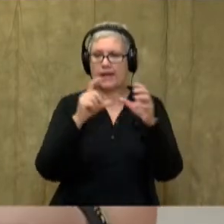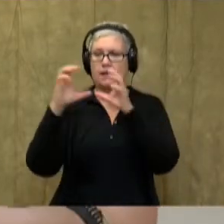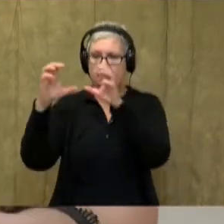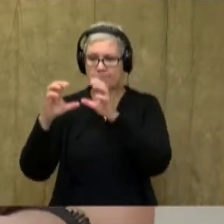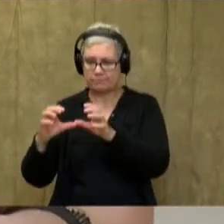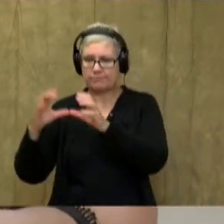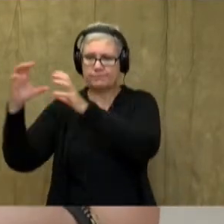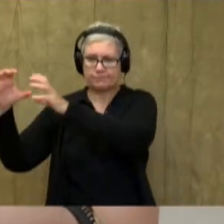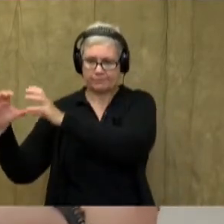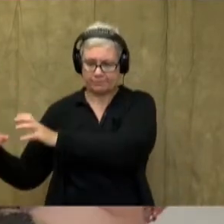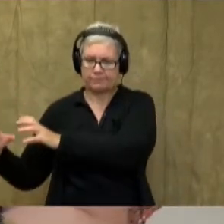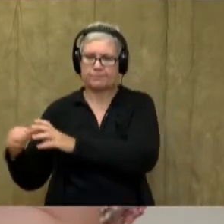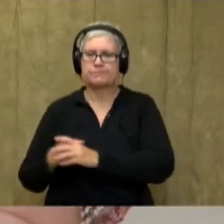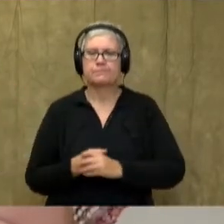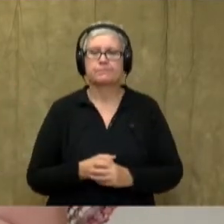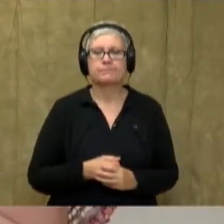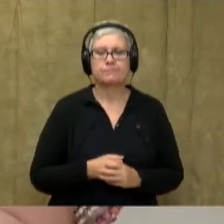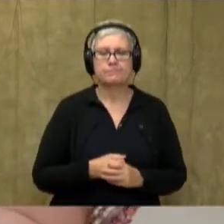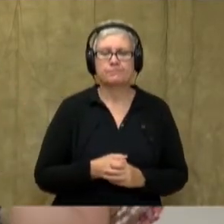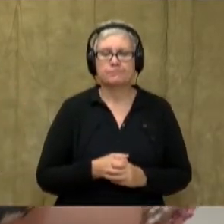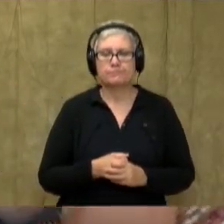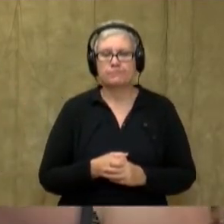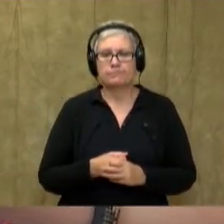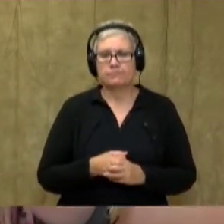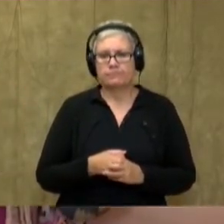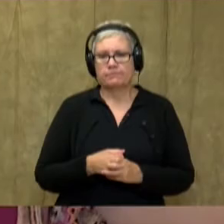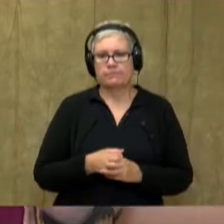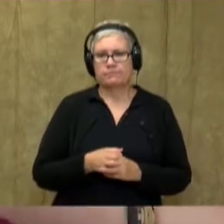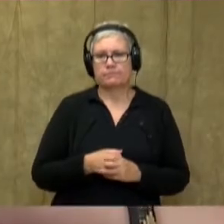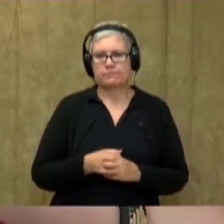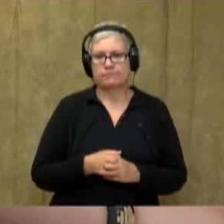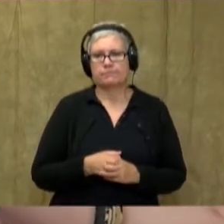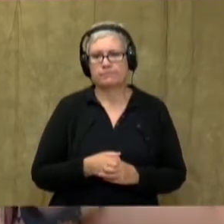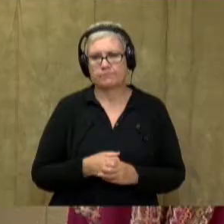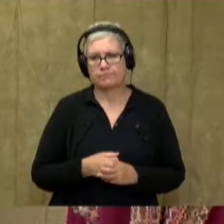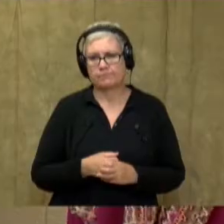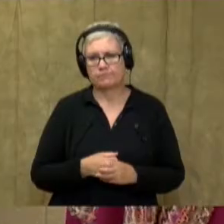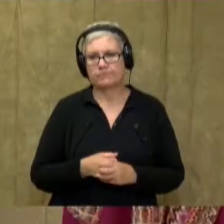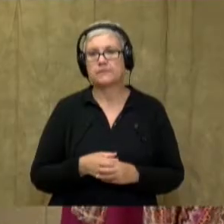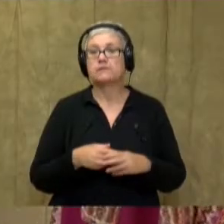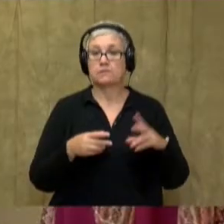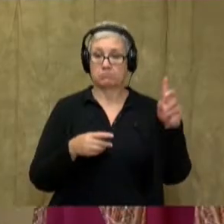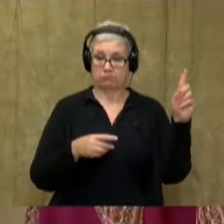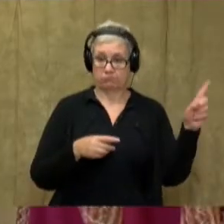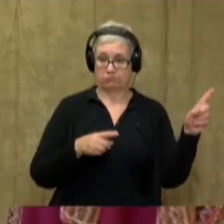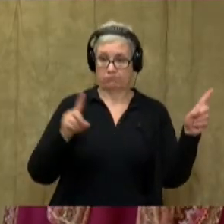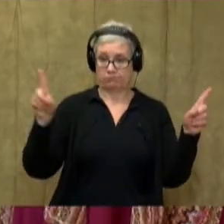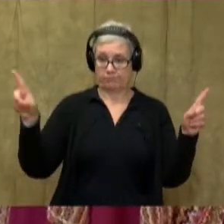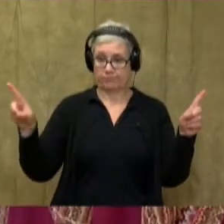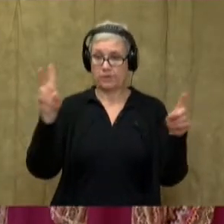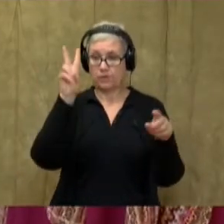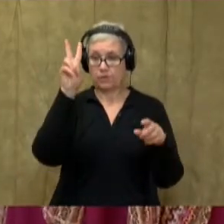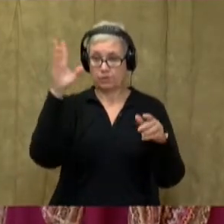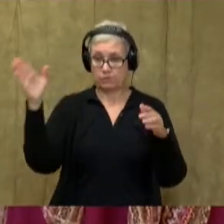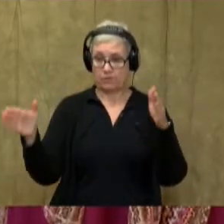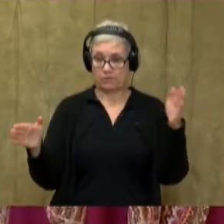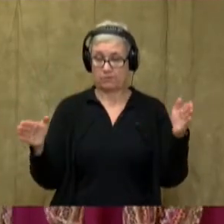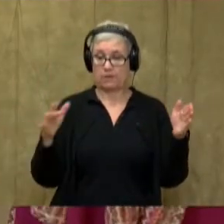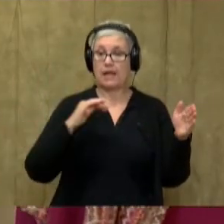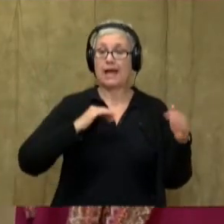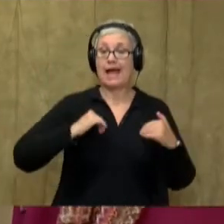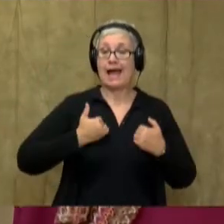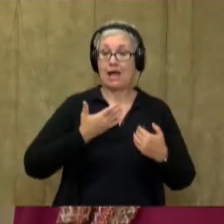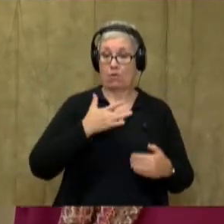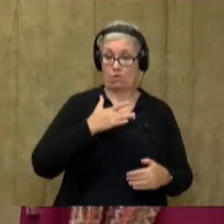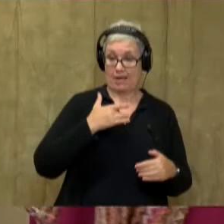with argument, what you need to do is break it down into two sides. How do you feel about the topic? And